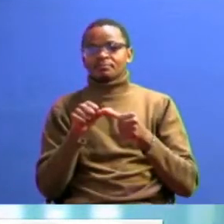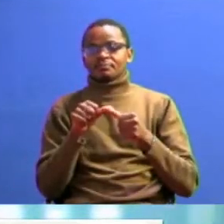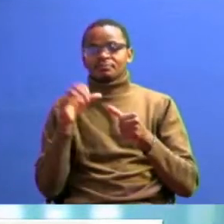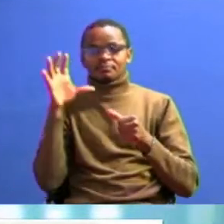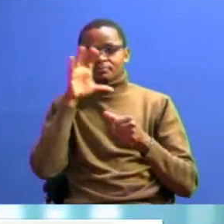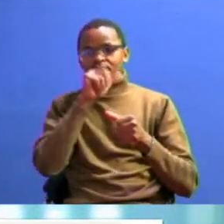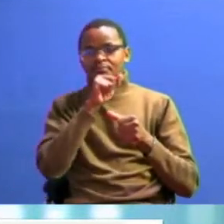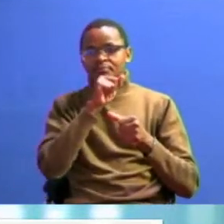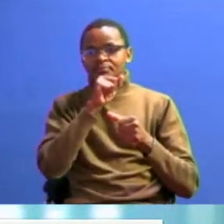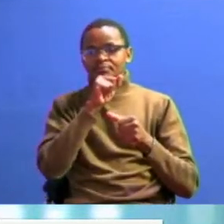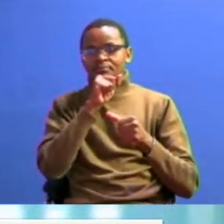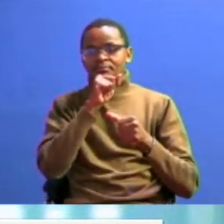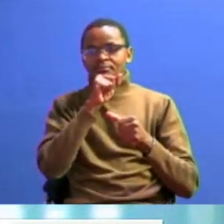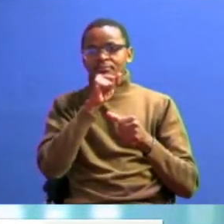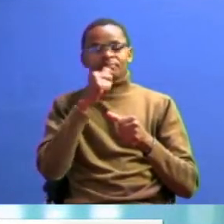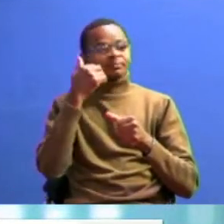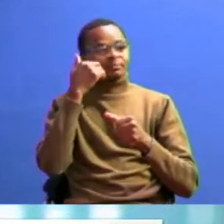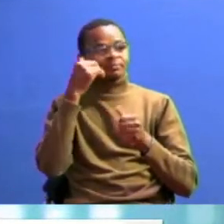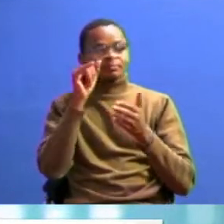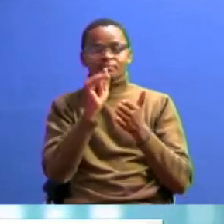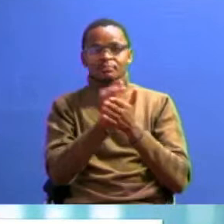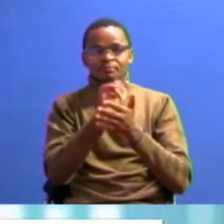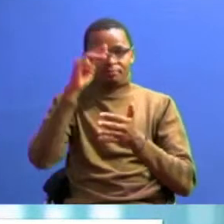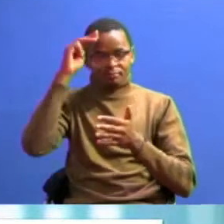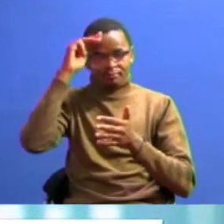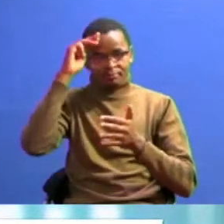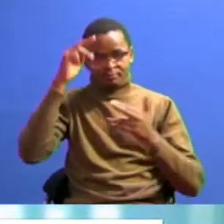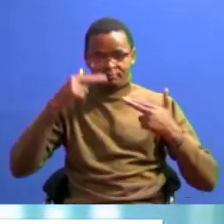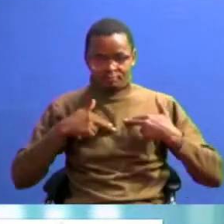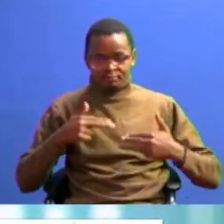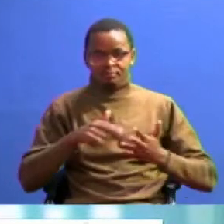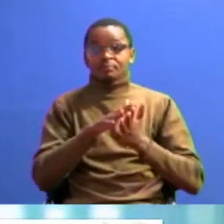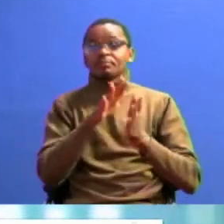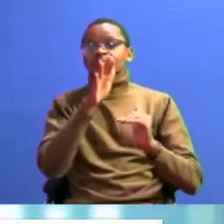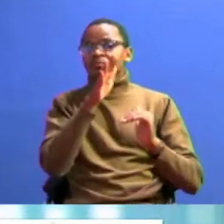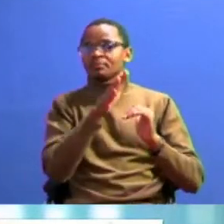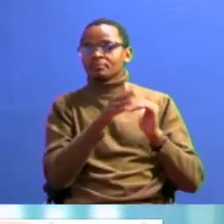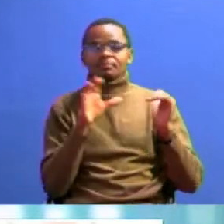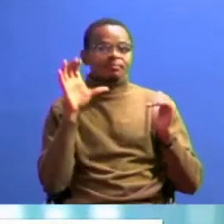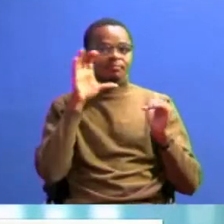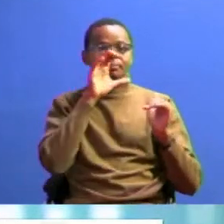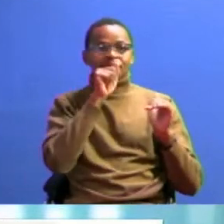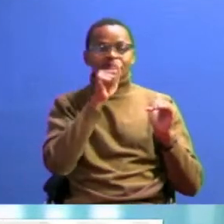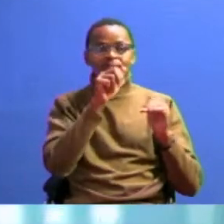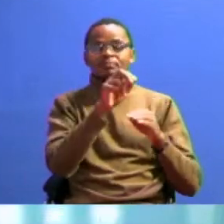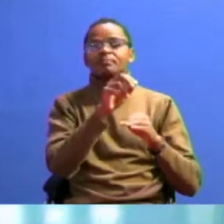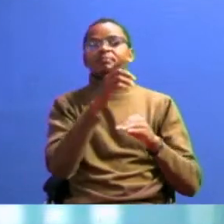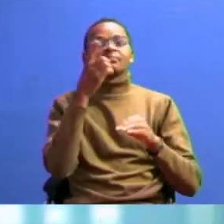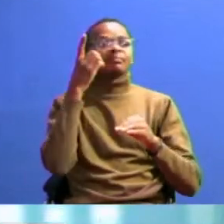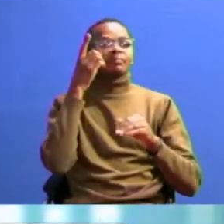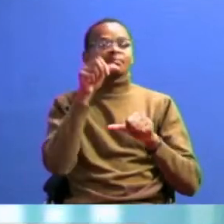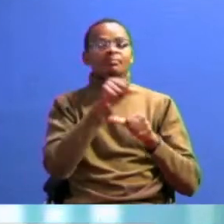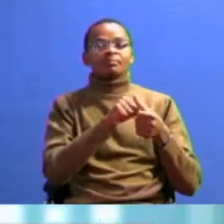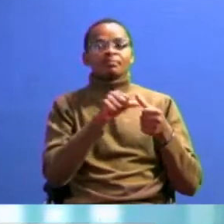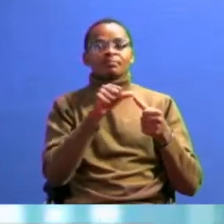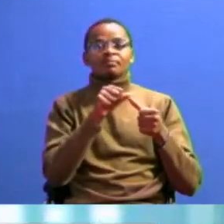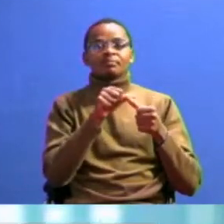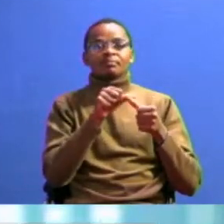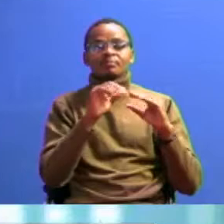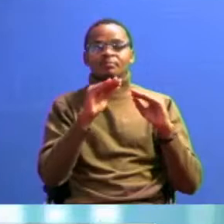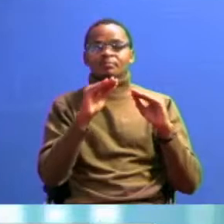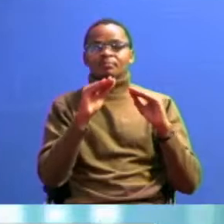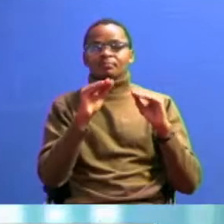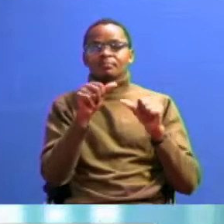of disease. We also say that mental health is more than just the absence of disease. It's about wellness,